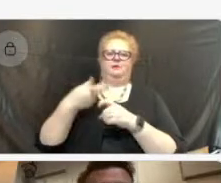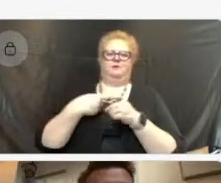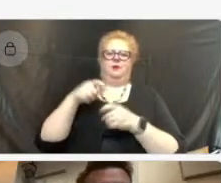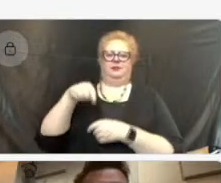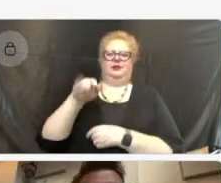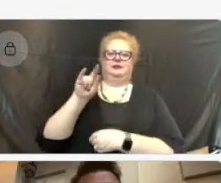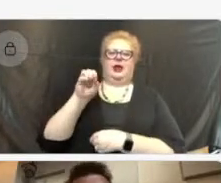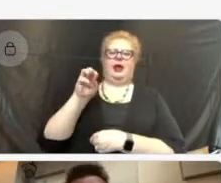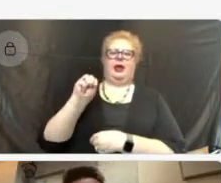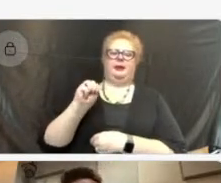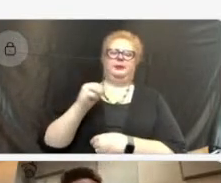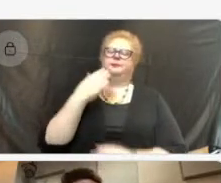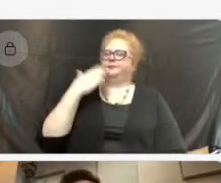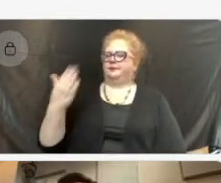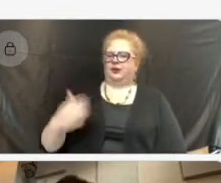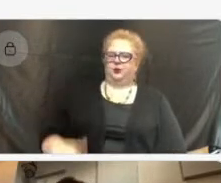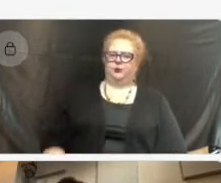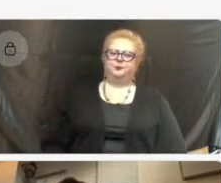Yes, ma'am, thank you.